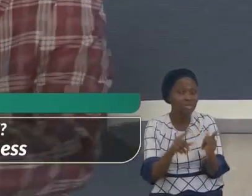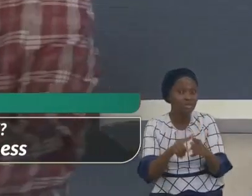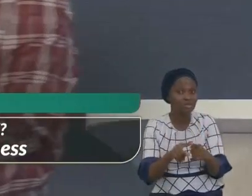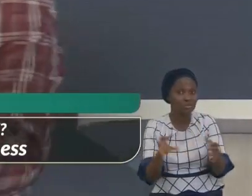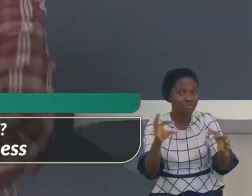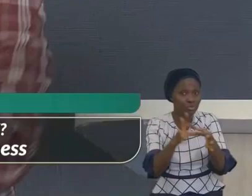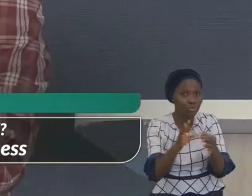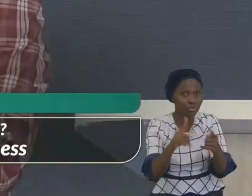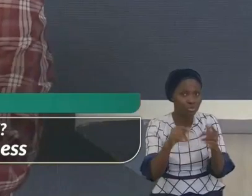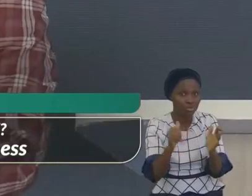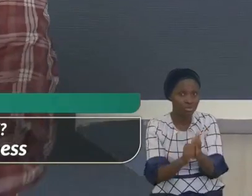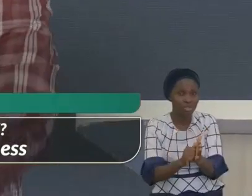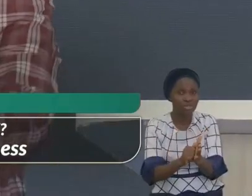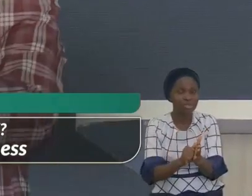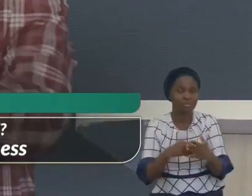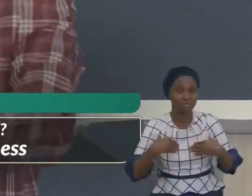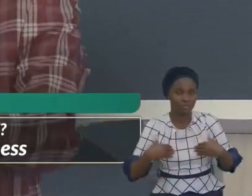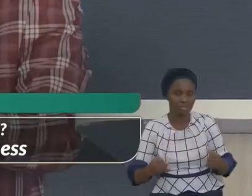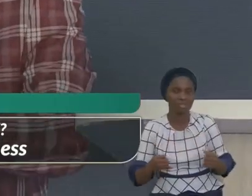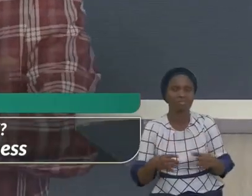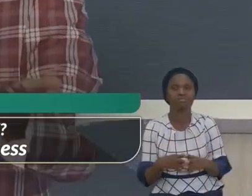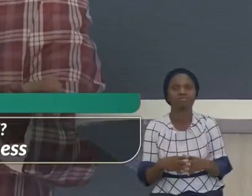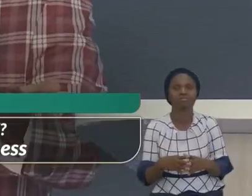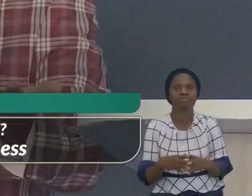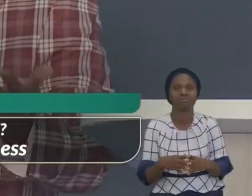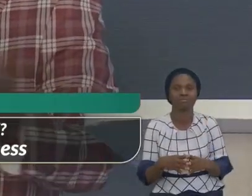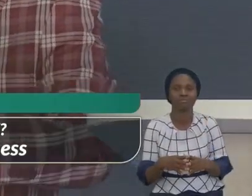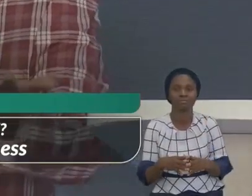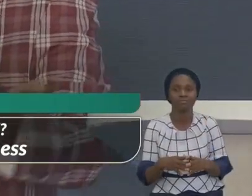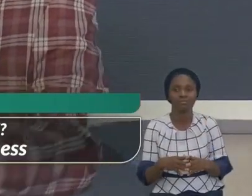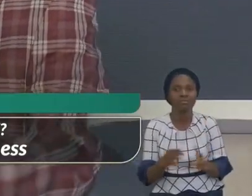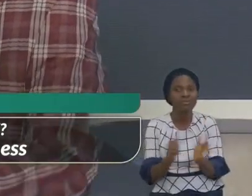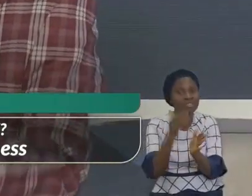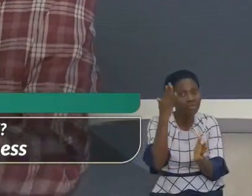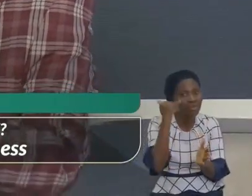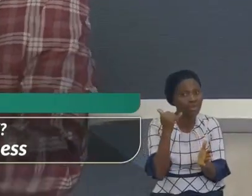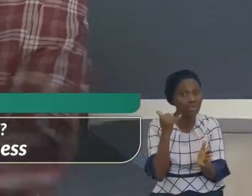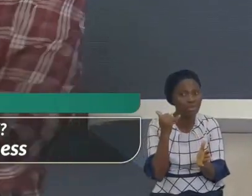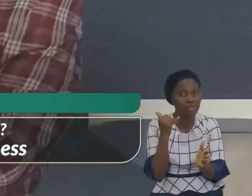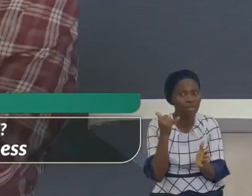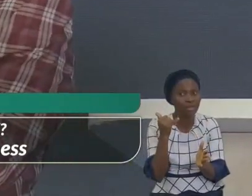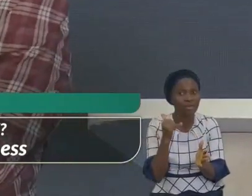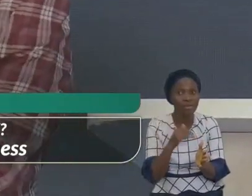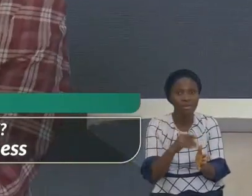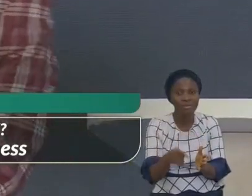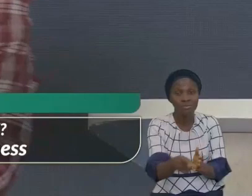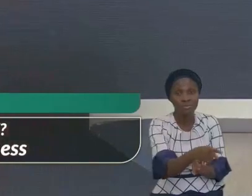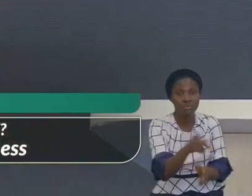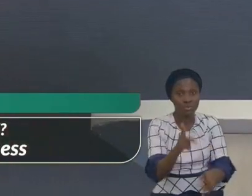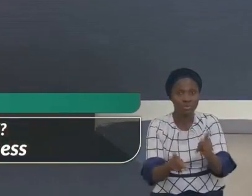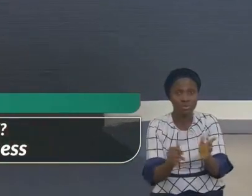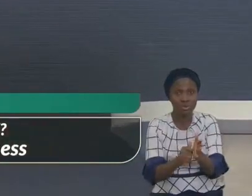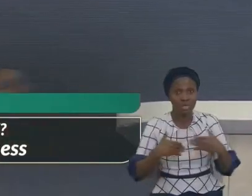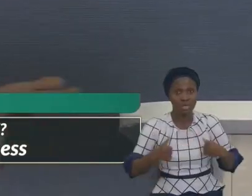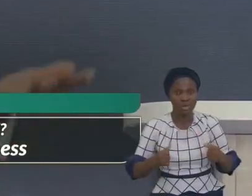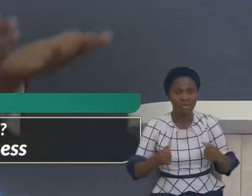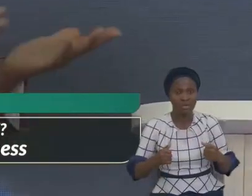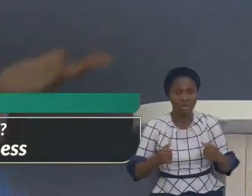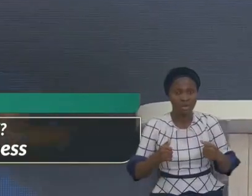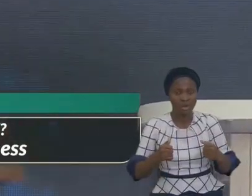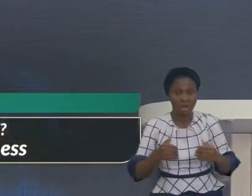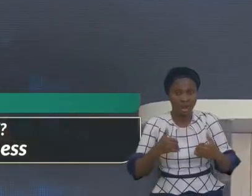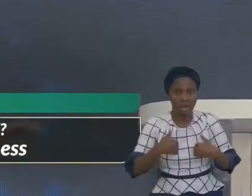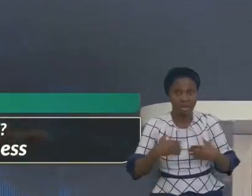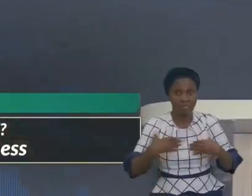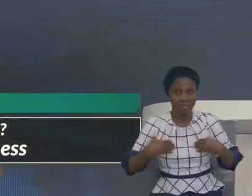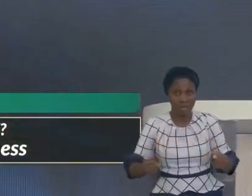That's why all those people that had the healing in the wilderness, healing in the, as they were coming out of Egypt, many of them did